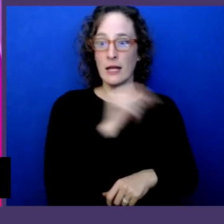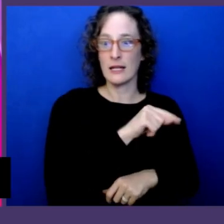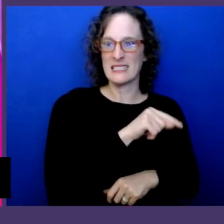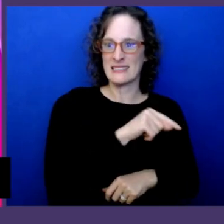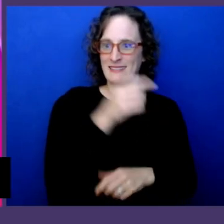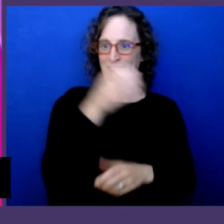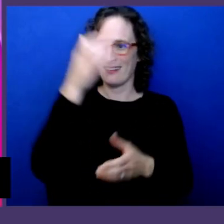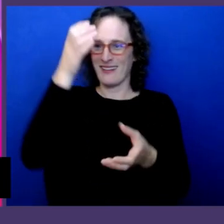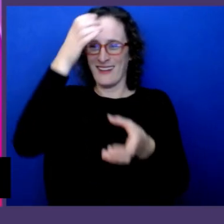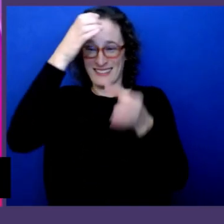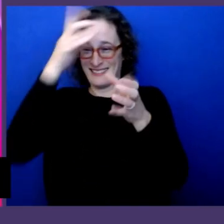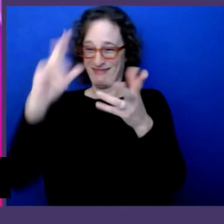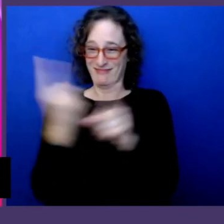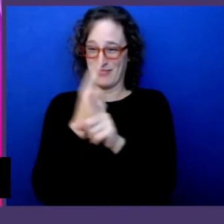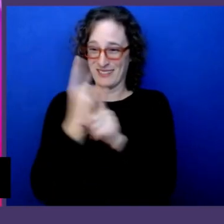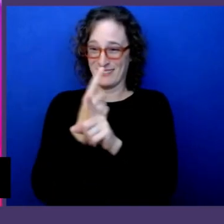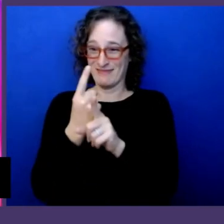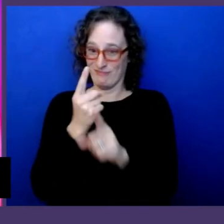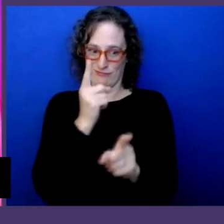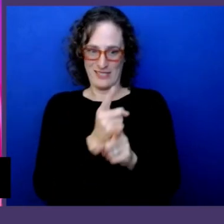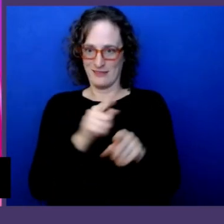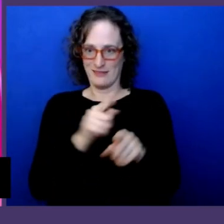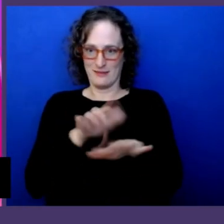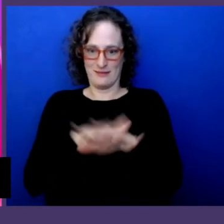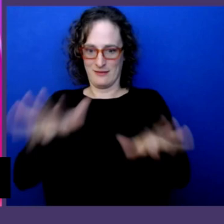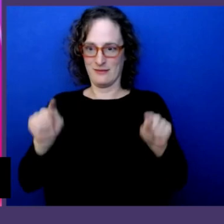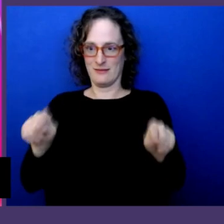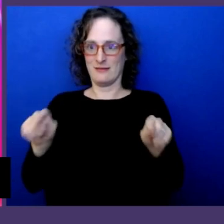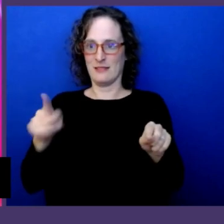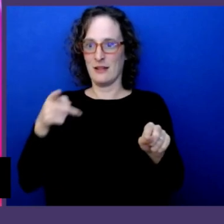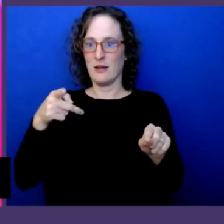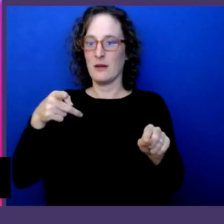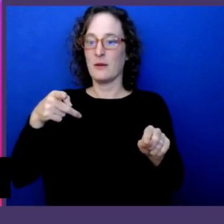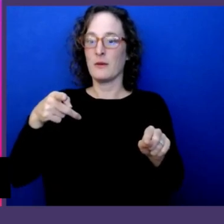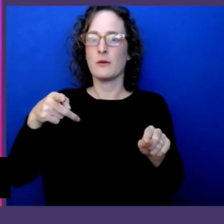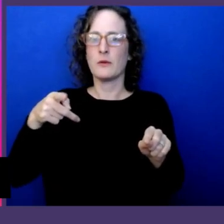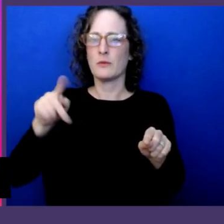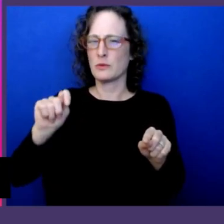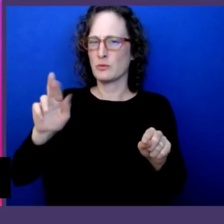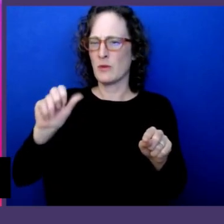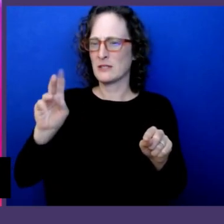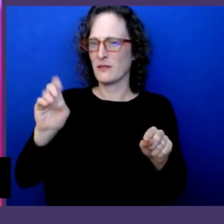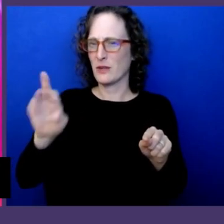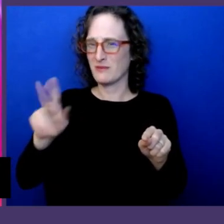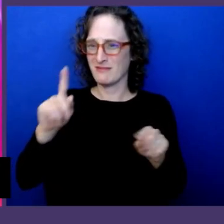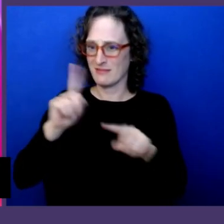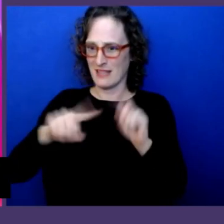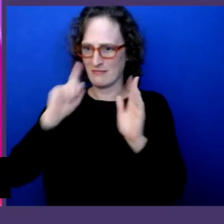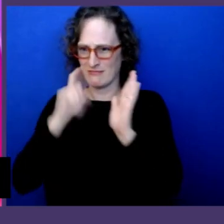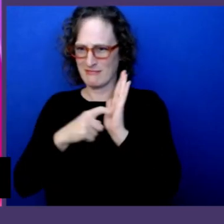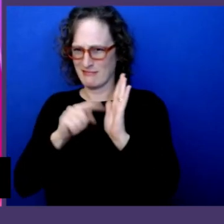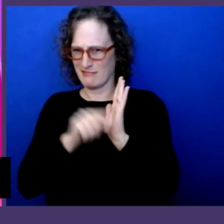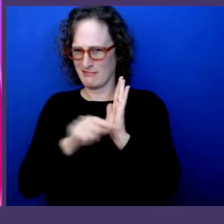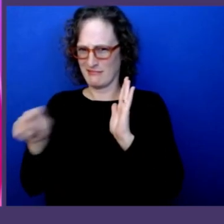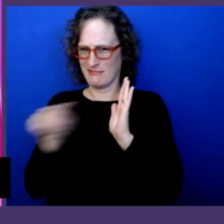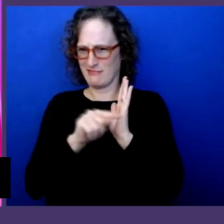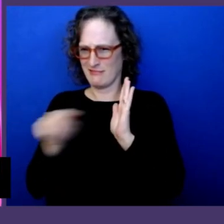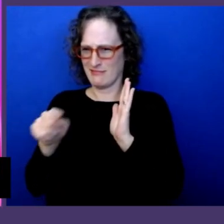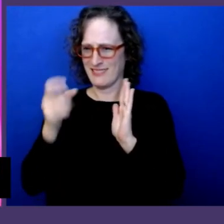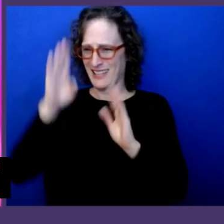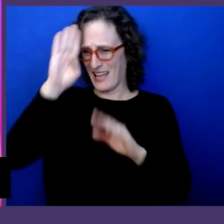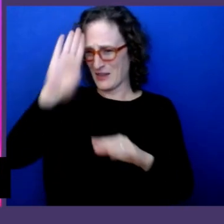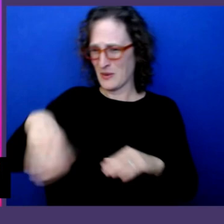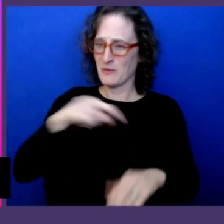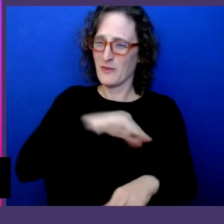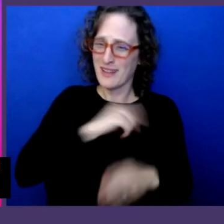can't tell the difference between they know about low quality solutions and high quality solutions, but by default, they want to imitate all of